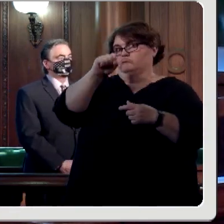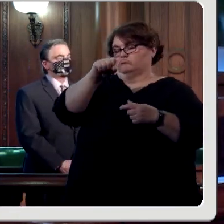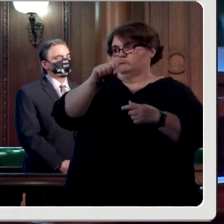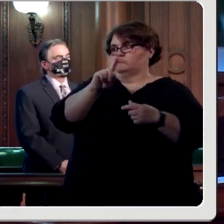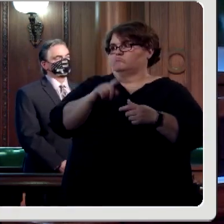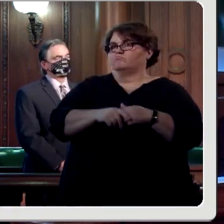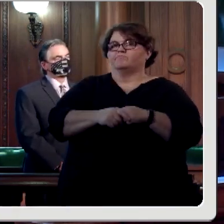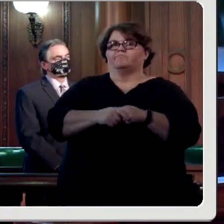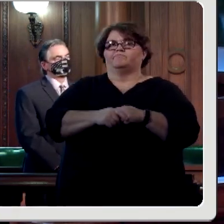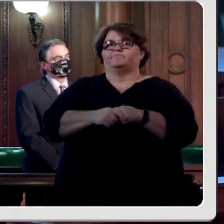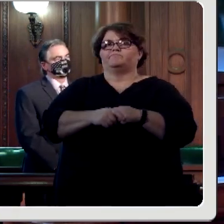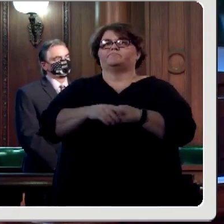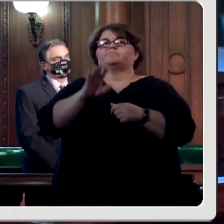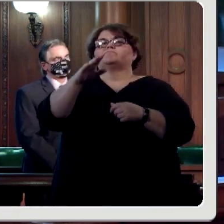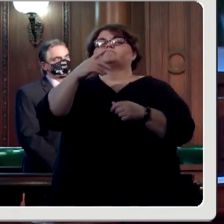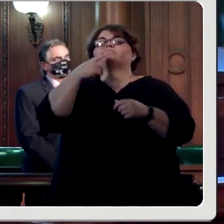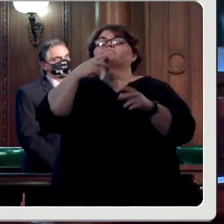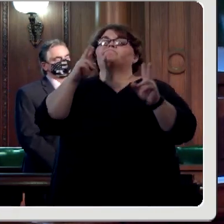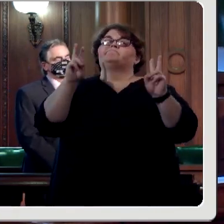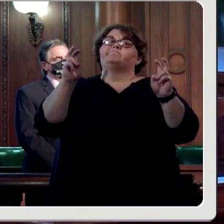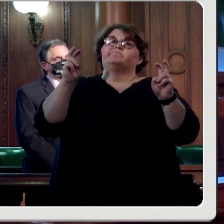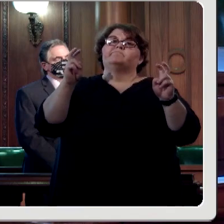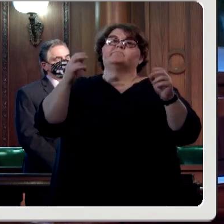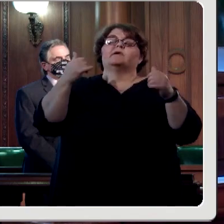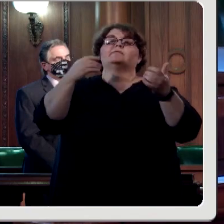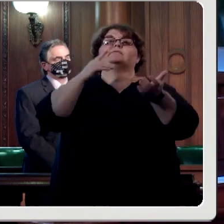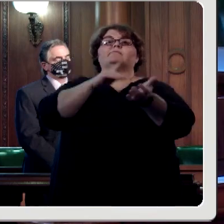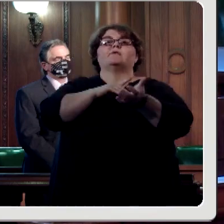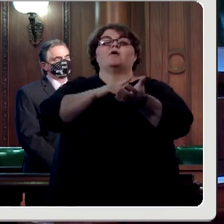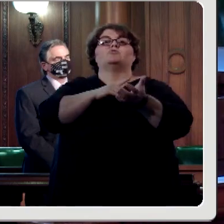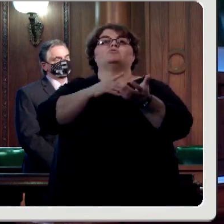of uncertainty within the medical literature and